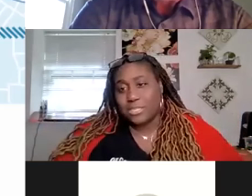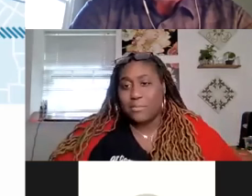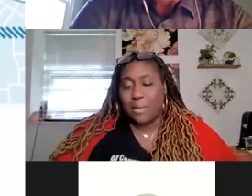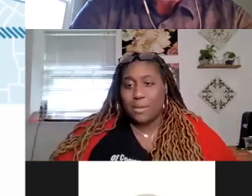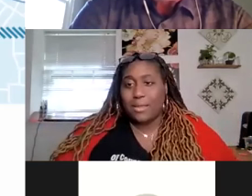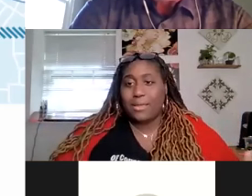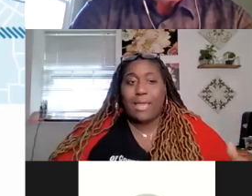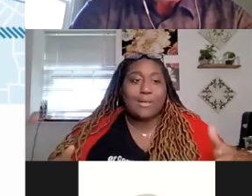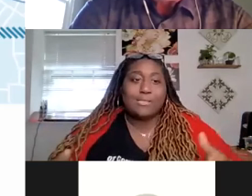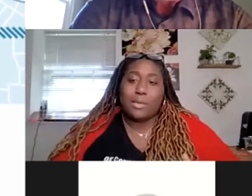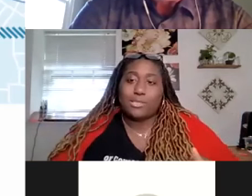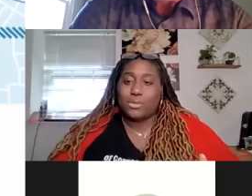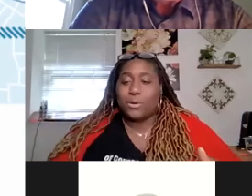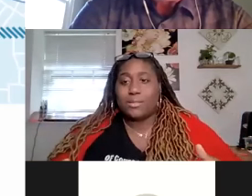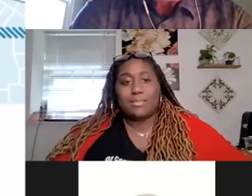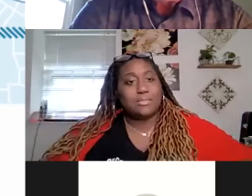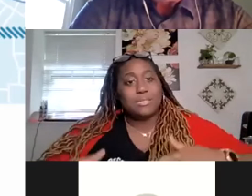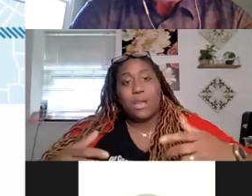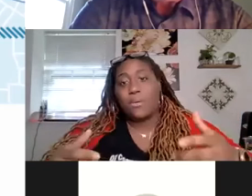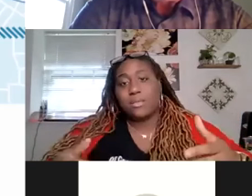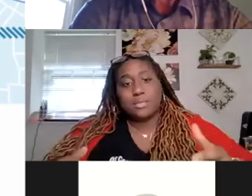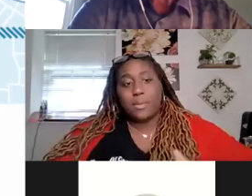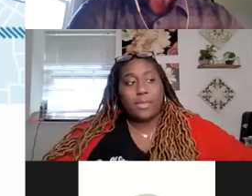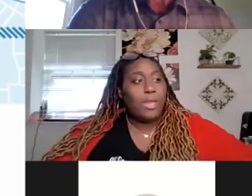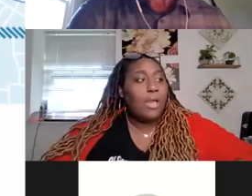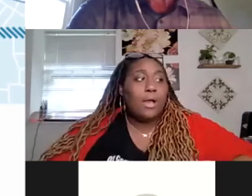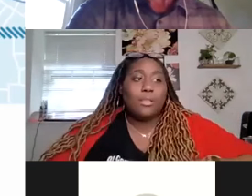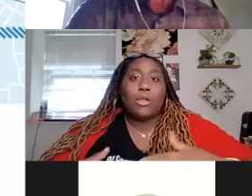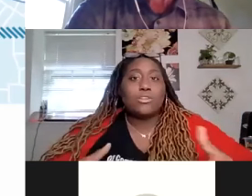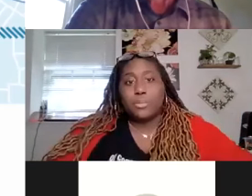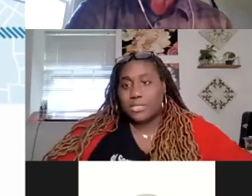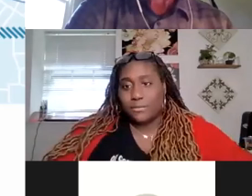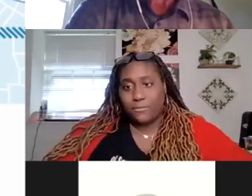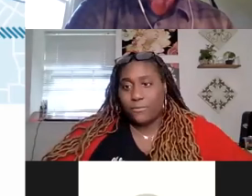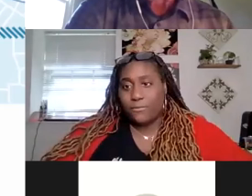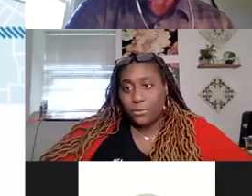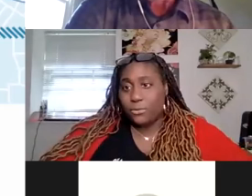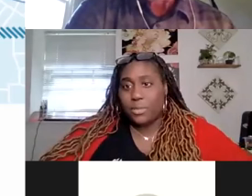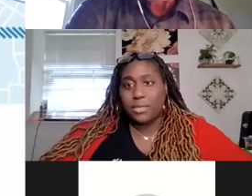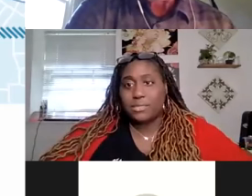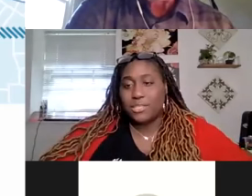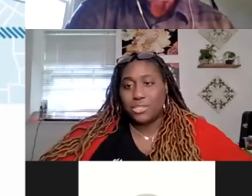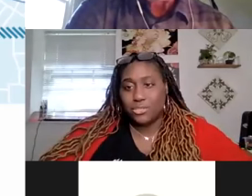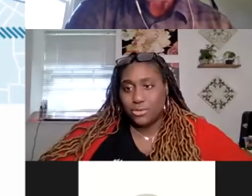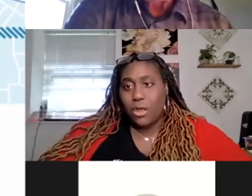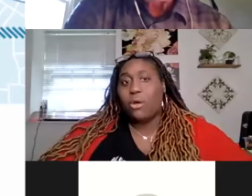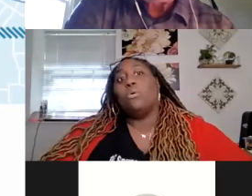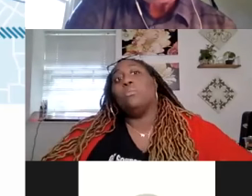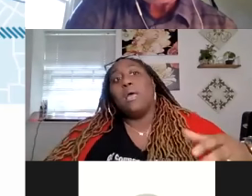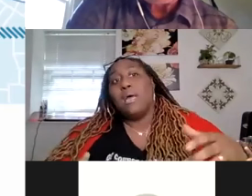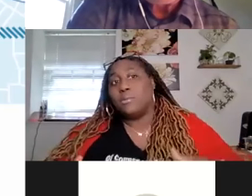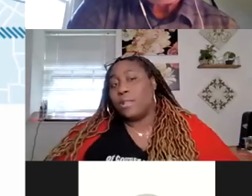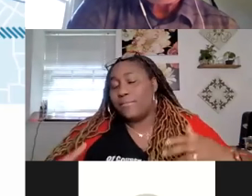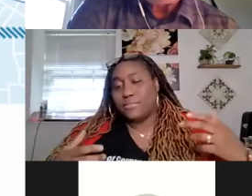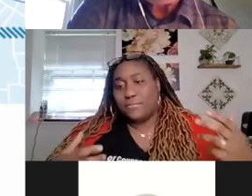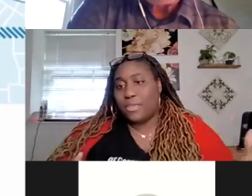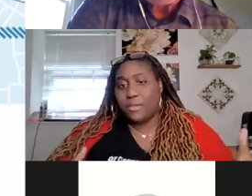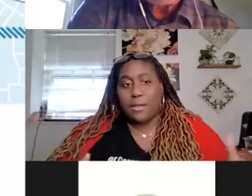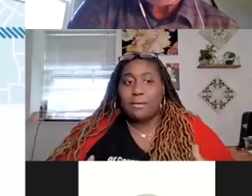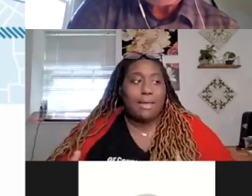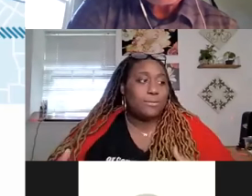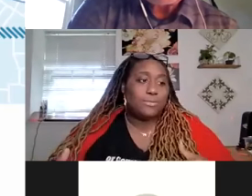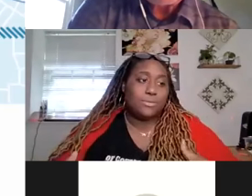to budget my money, how to make sure that there's going to be a larger budget for food because my children are home. I'm going to have